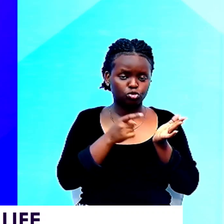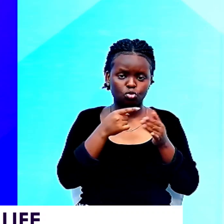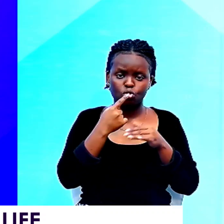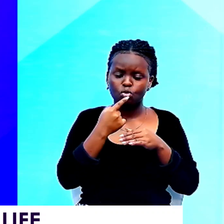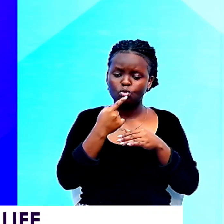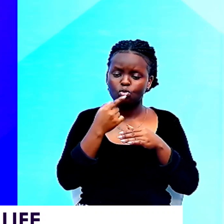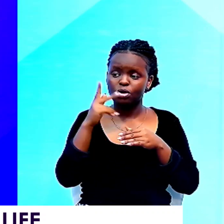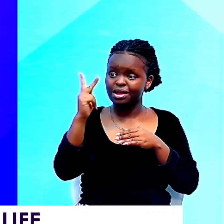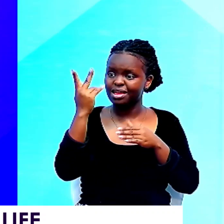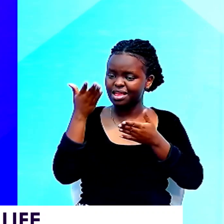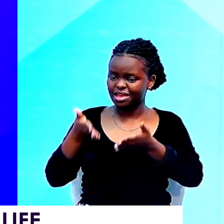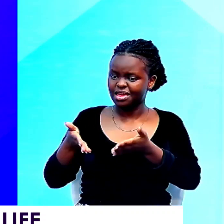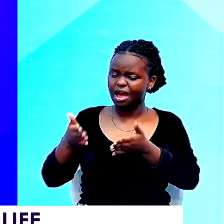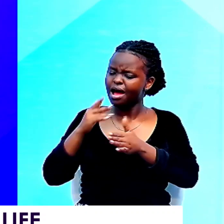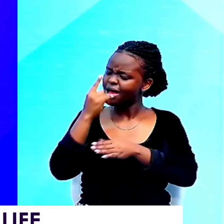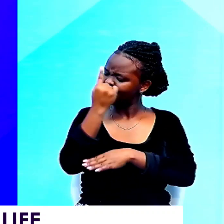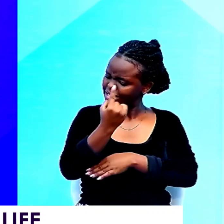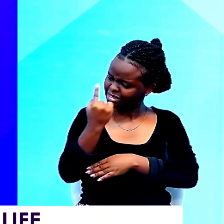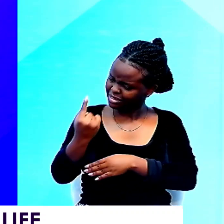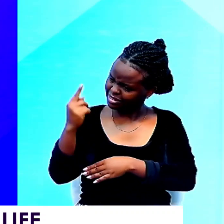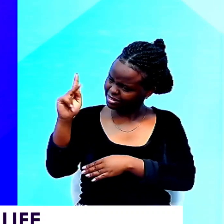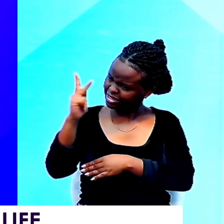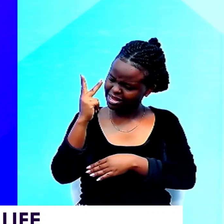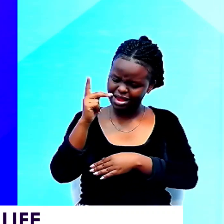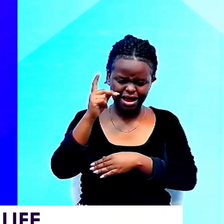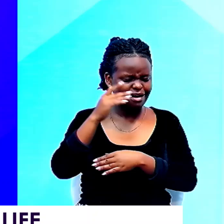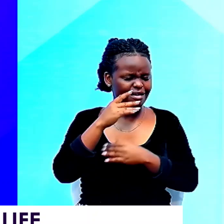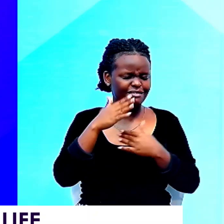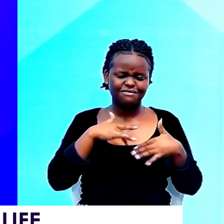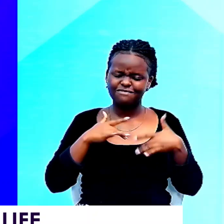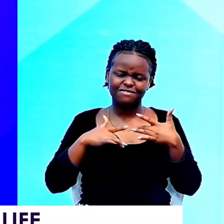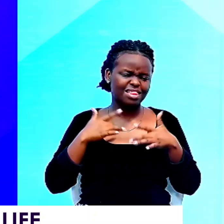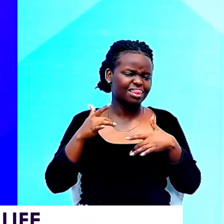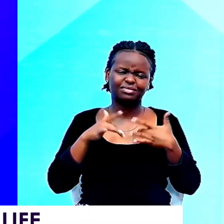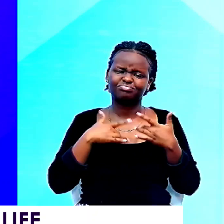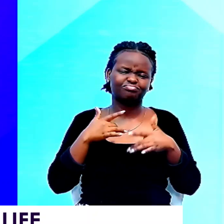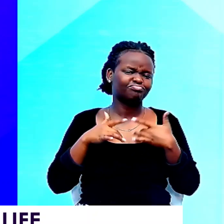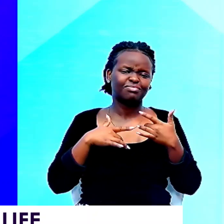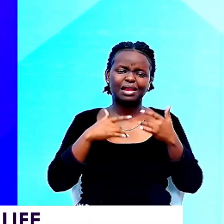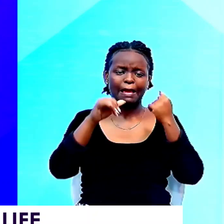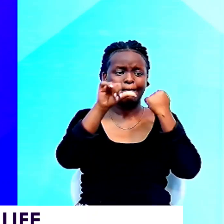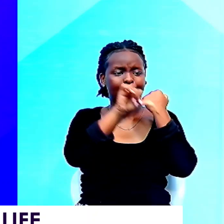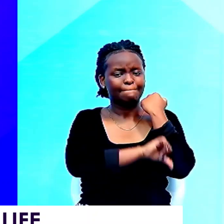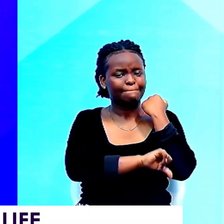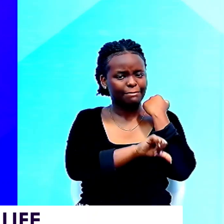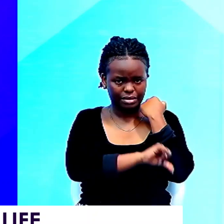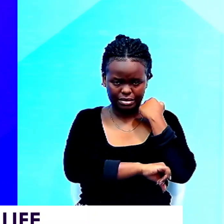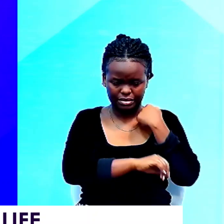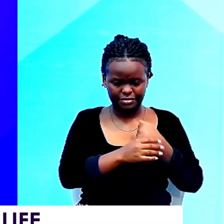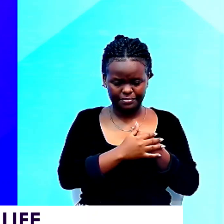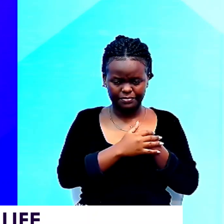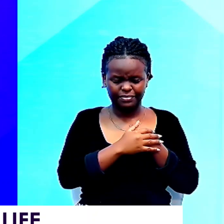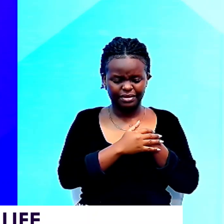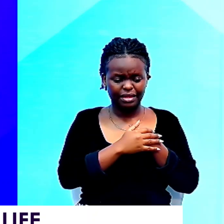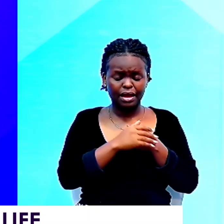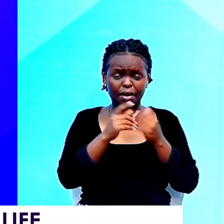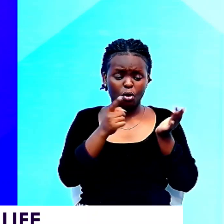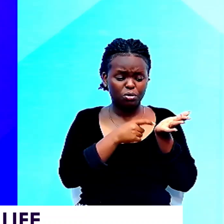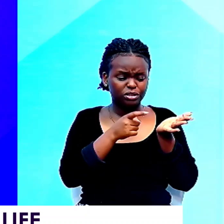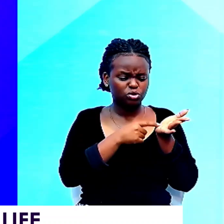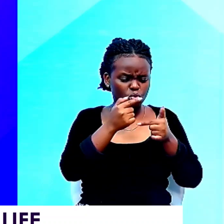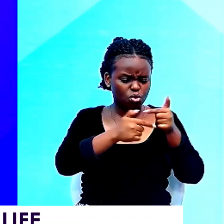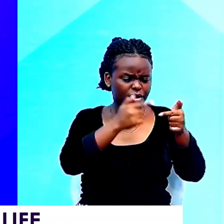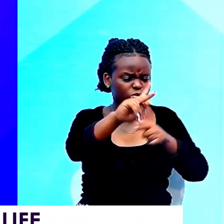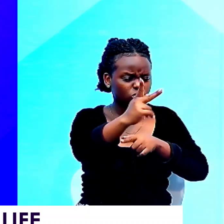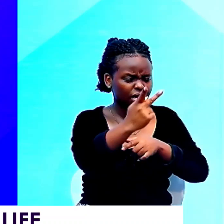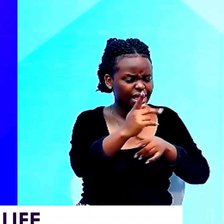every Kenyan will feel bad that how could it be that the Wazungus came to Kenya and this is the kind of torture they subjected our forefathers